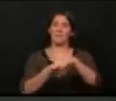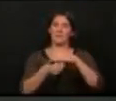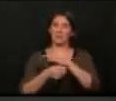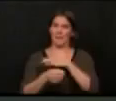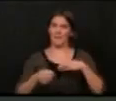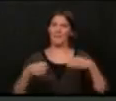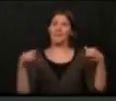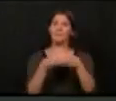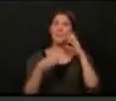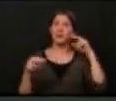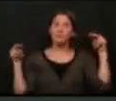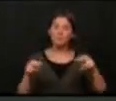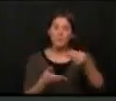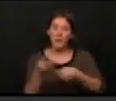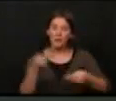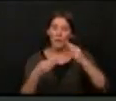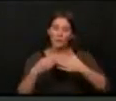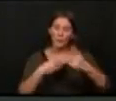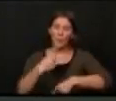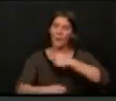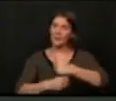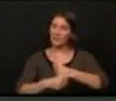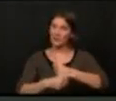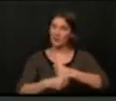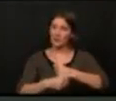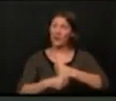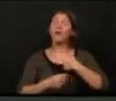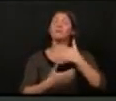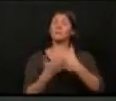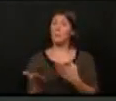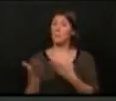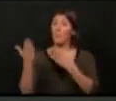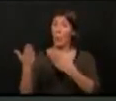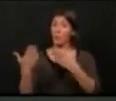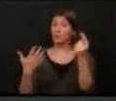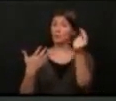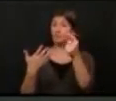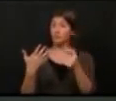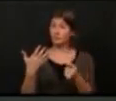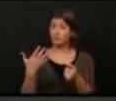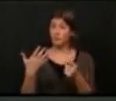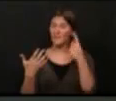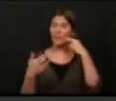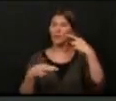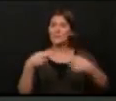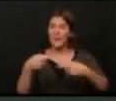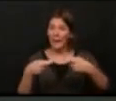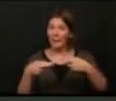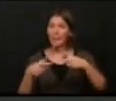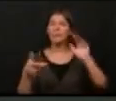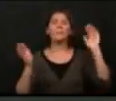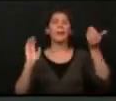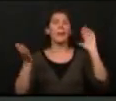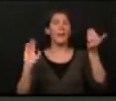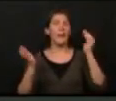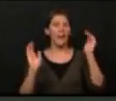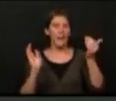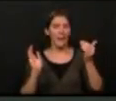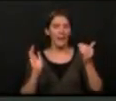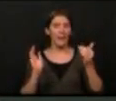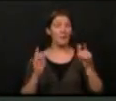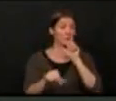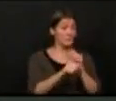at their budget for the year and got a couple of proposals for single stream recycling, and they're comparing the